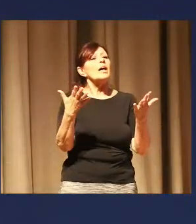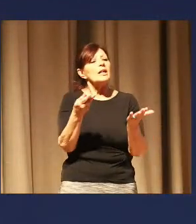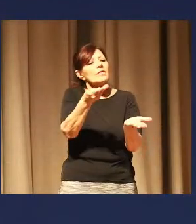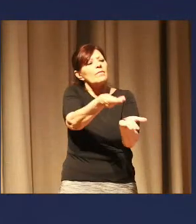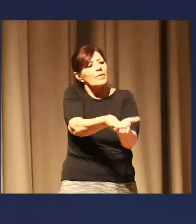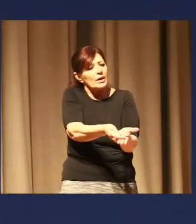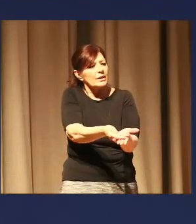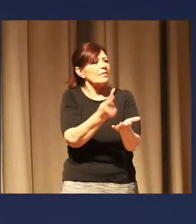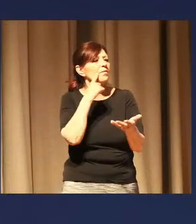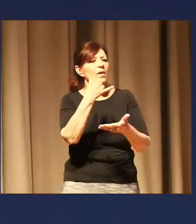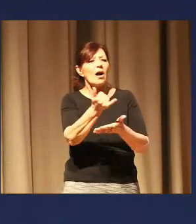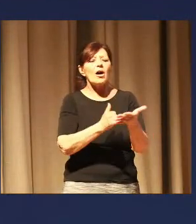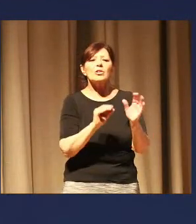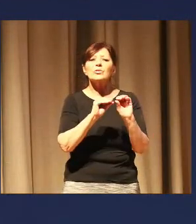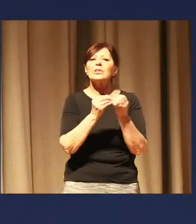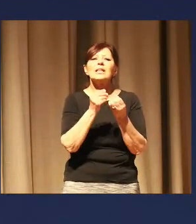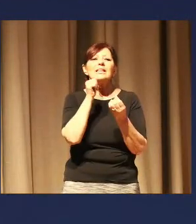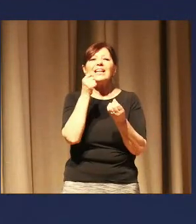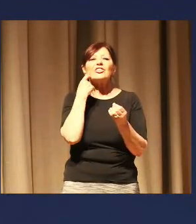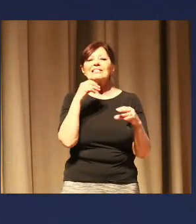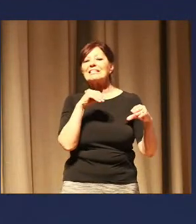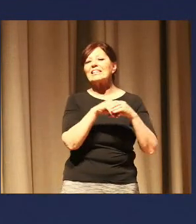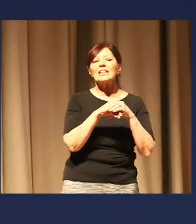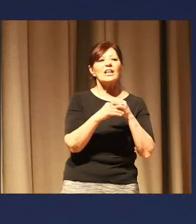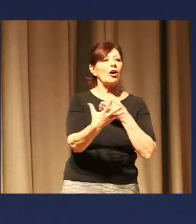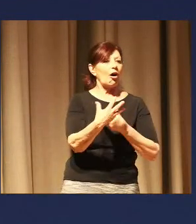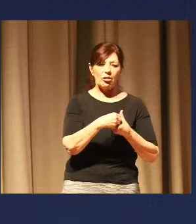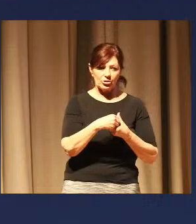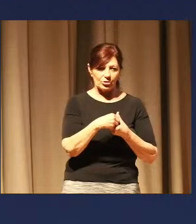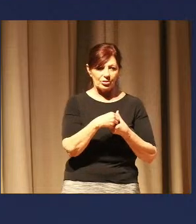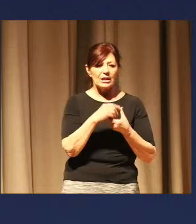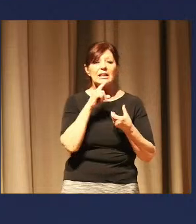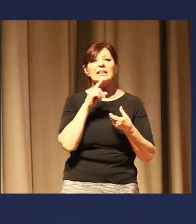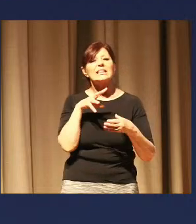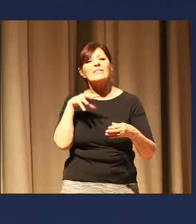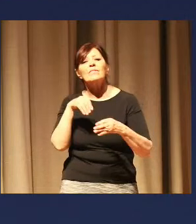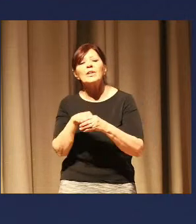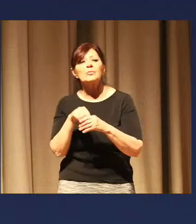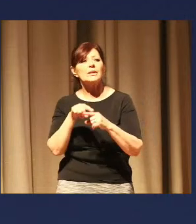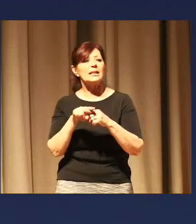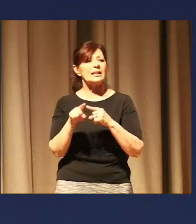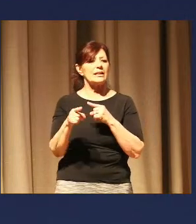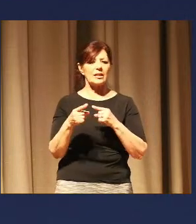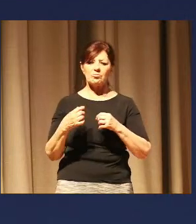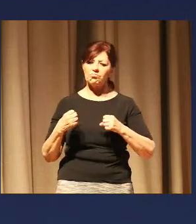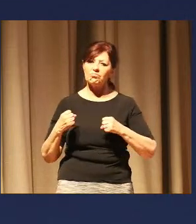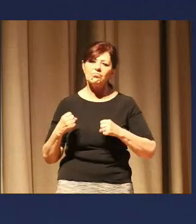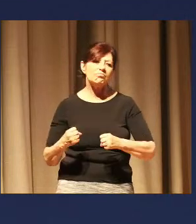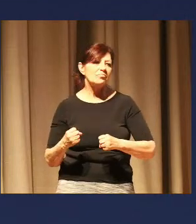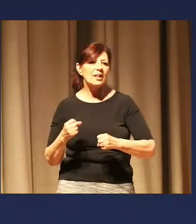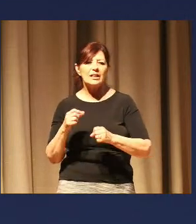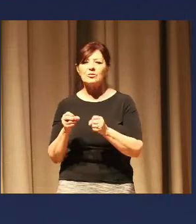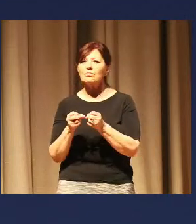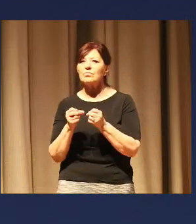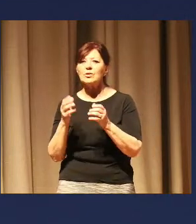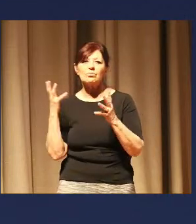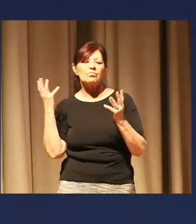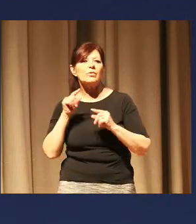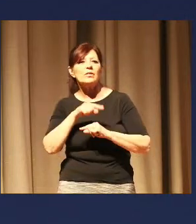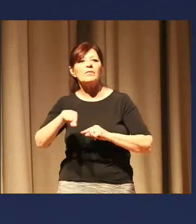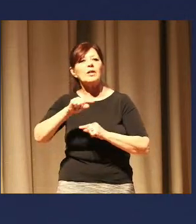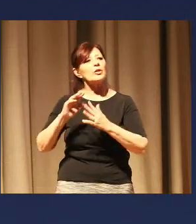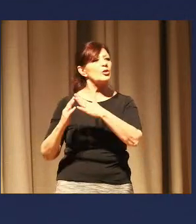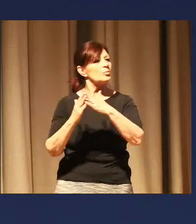funding to arts organizations is not just an investment in culture, it is investment in the vitality and vibrancy of our